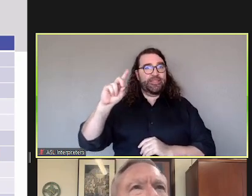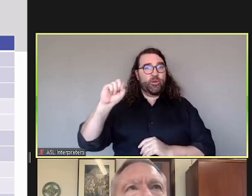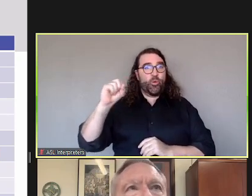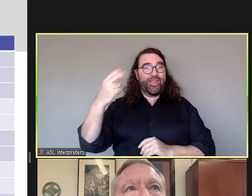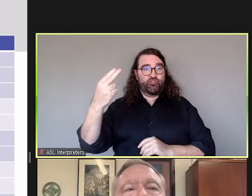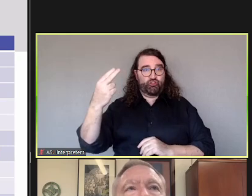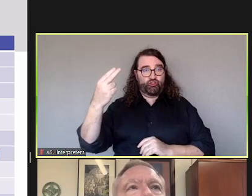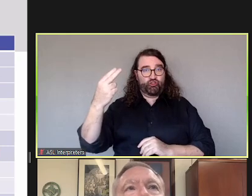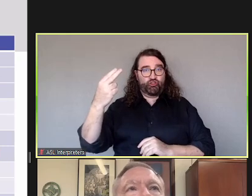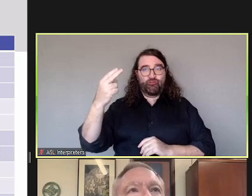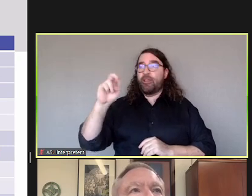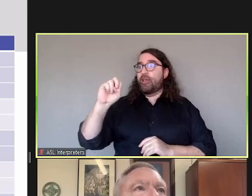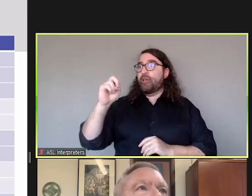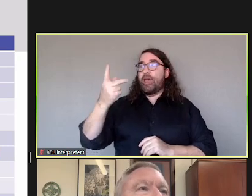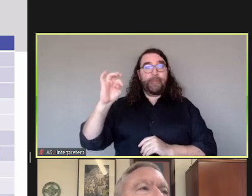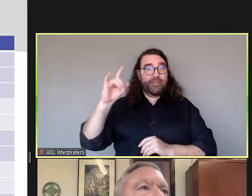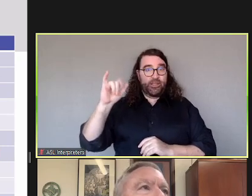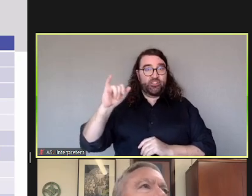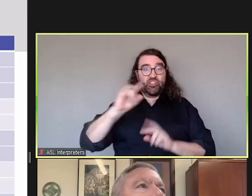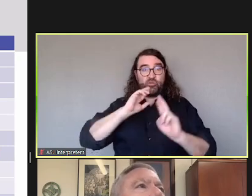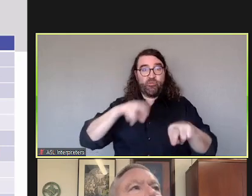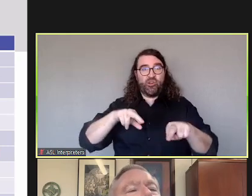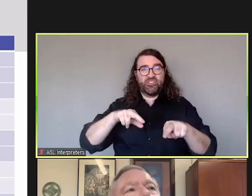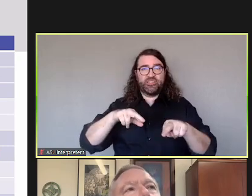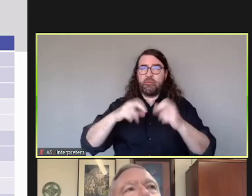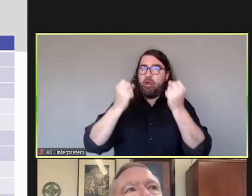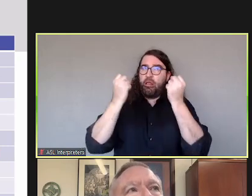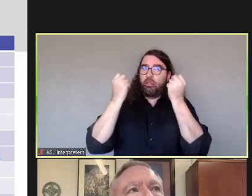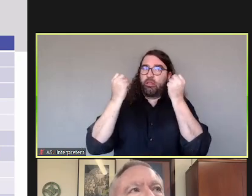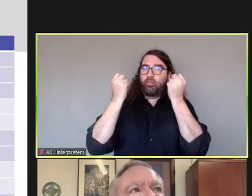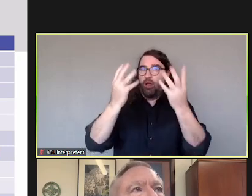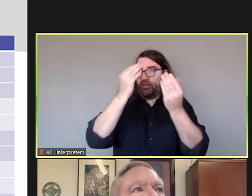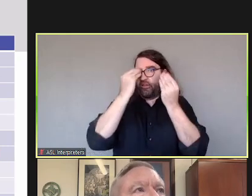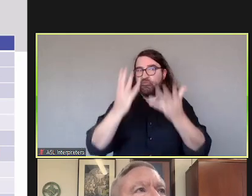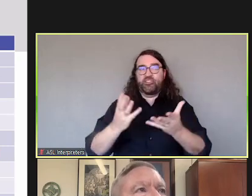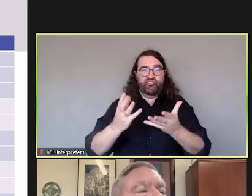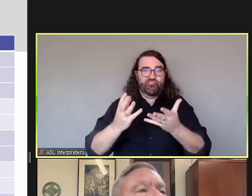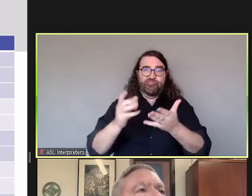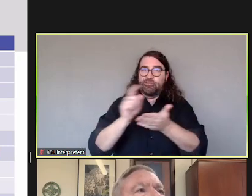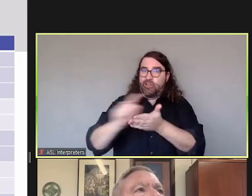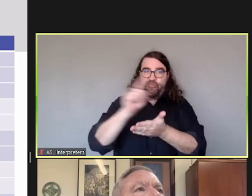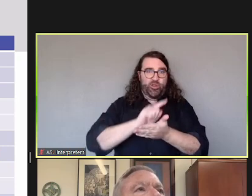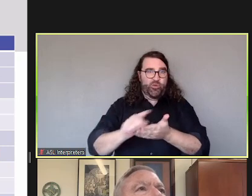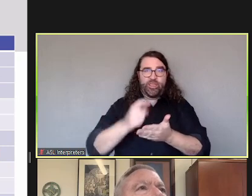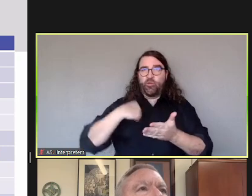1,200 data points a week. I think we're providing you about COVID in New Mexico.